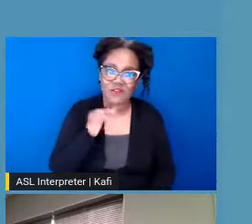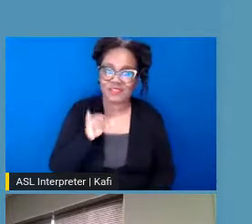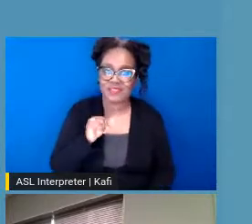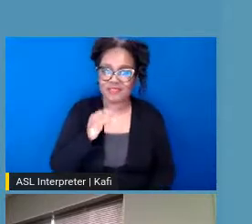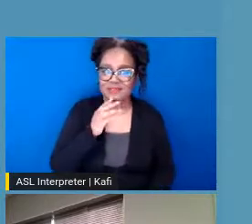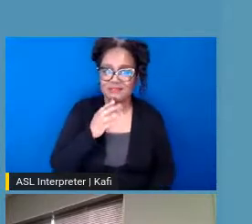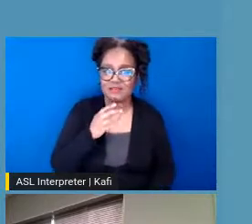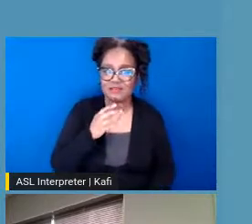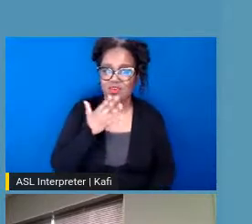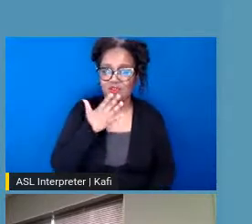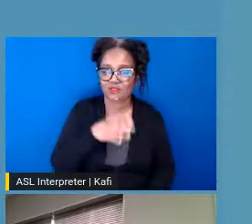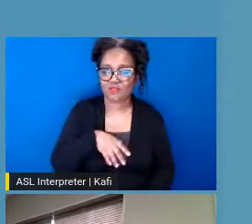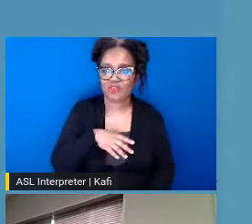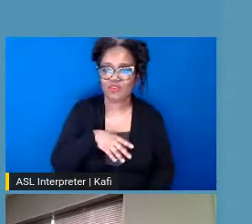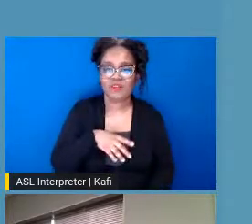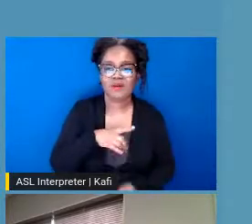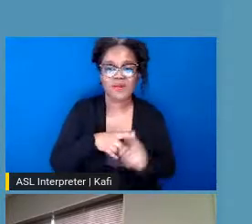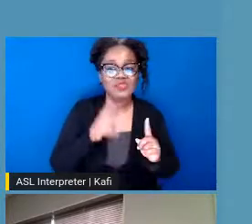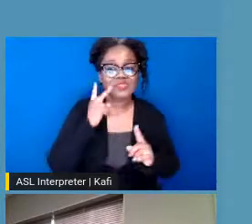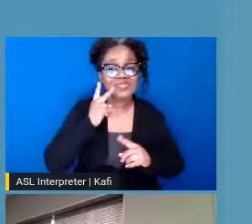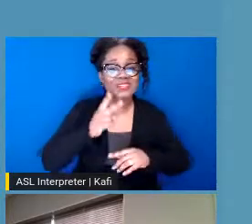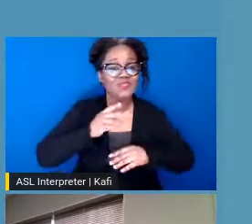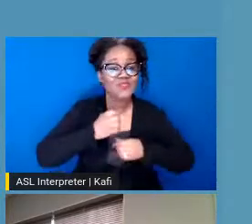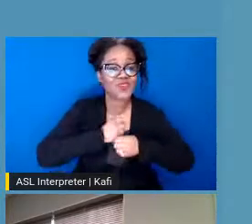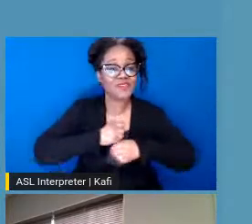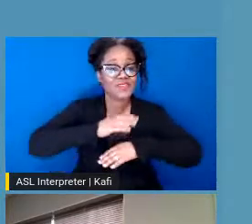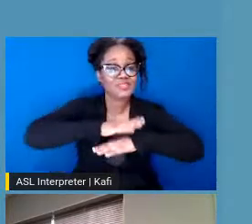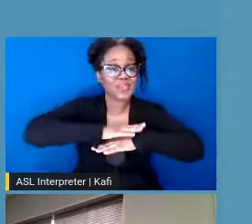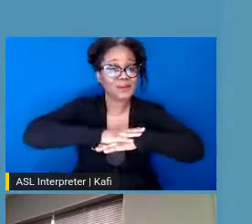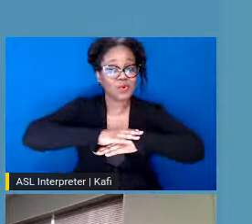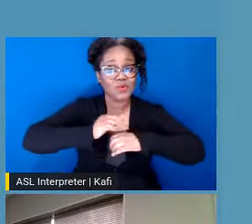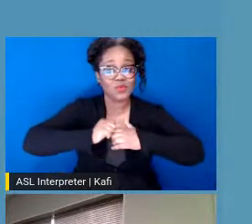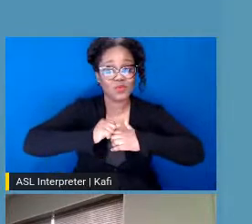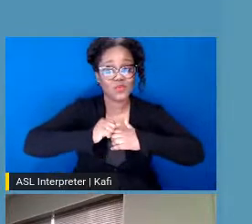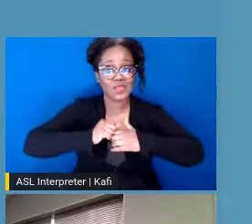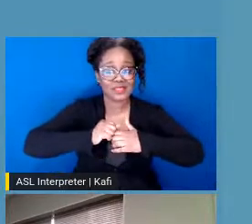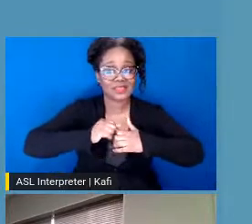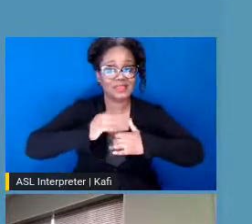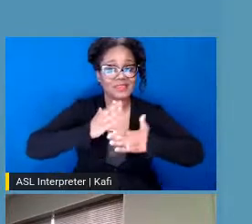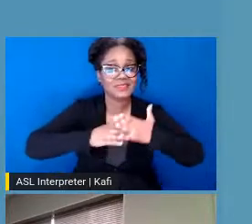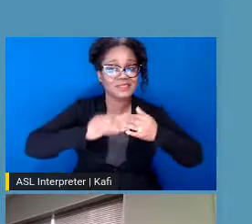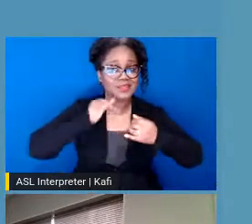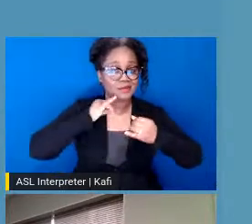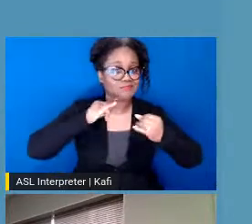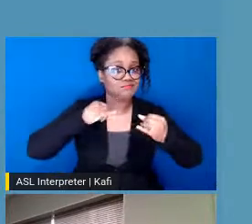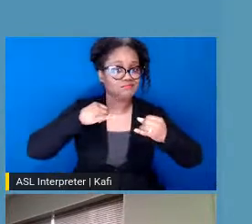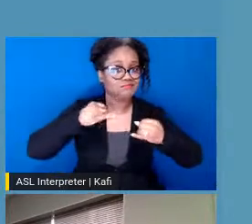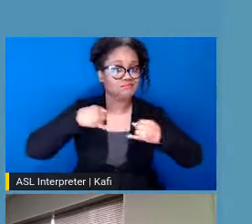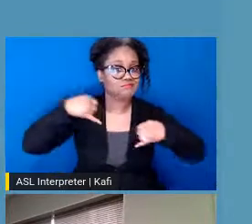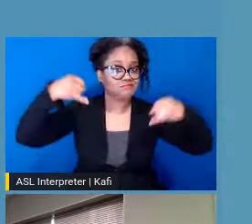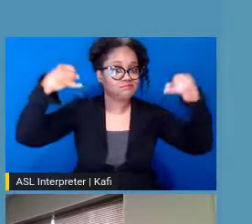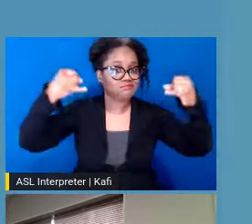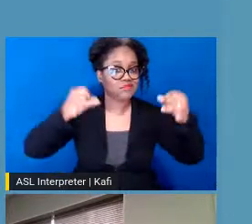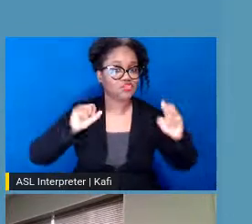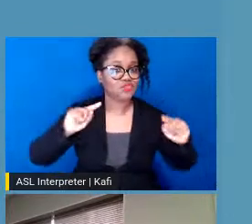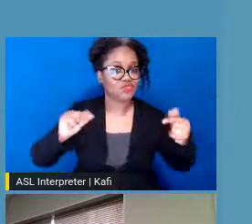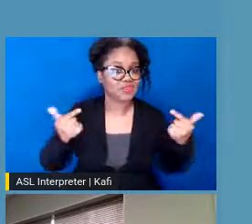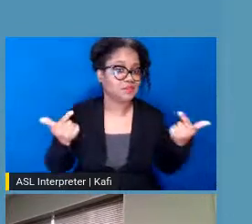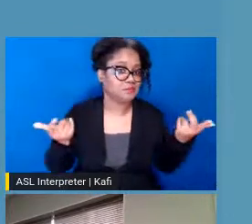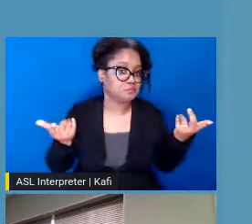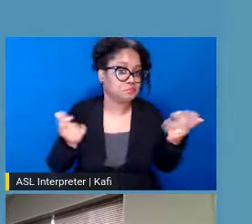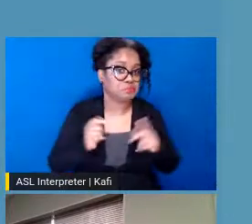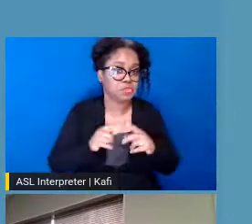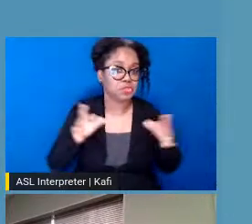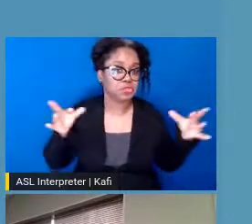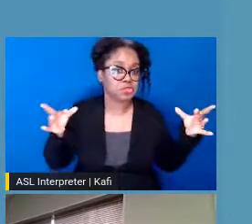table. I have the copy stand with some string, but tacking it to a wall would have worked just as easily. And yeah, it's